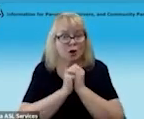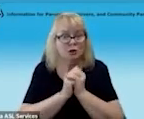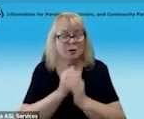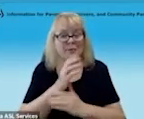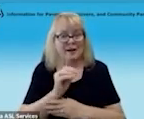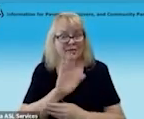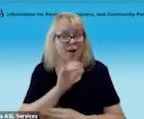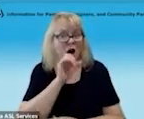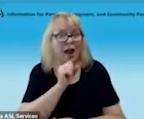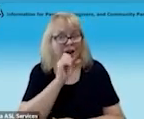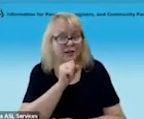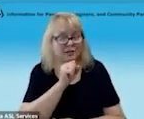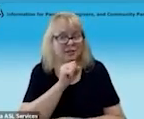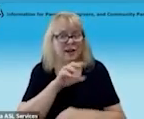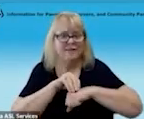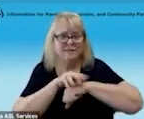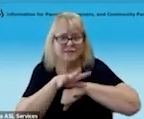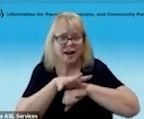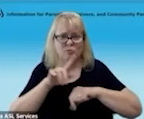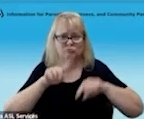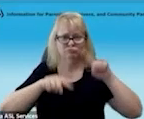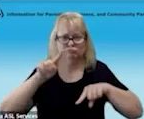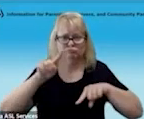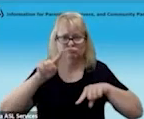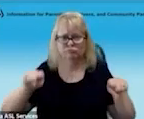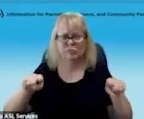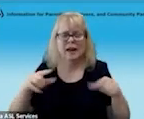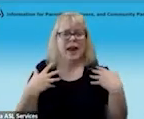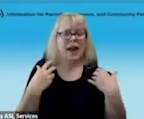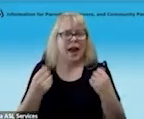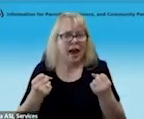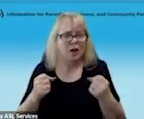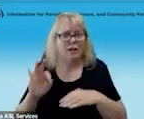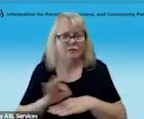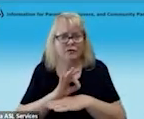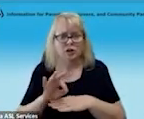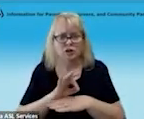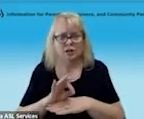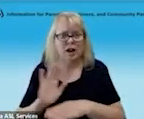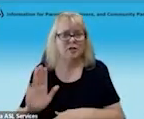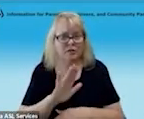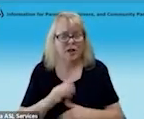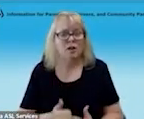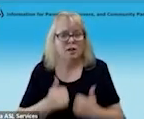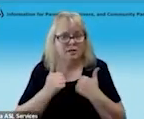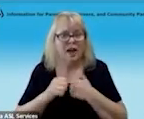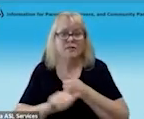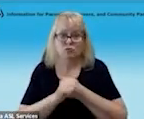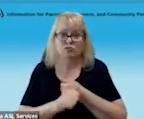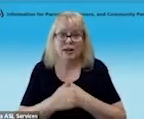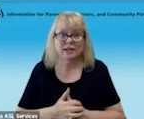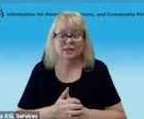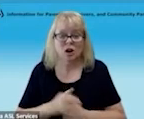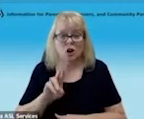people are born, live, learn, work, play, worship, and